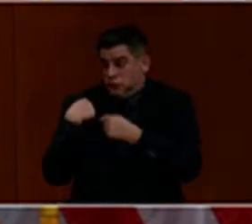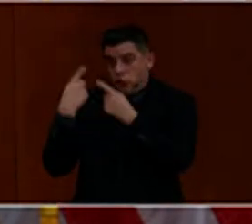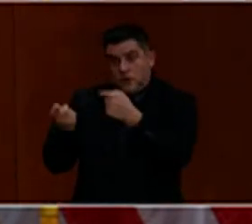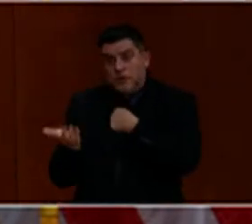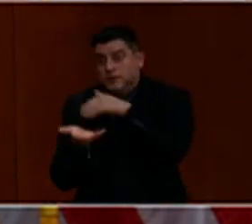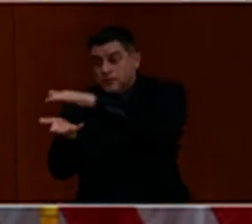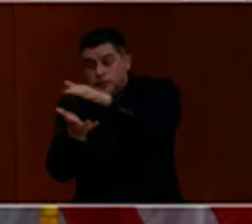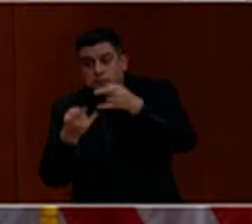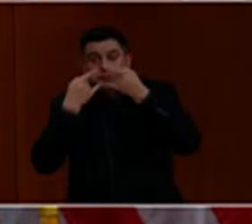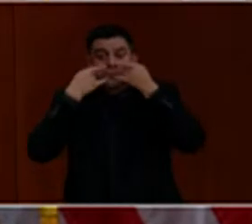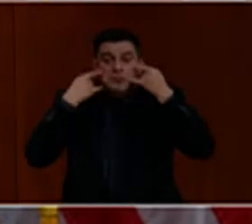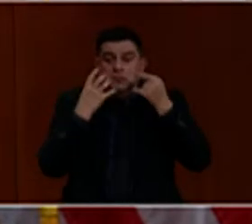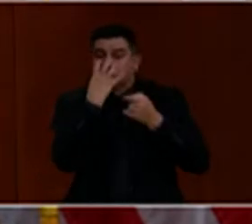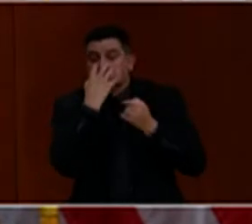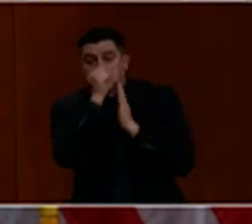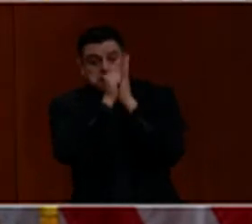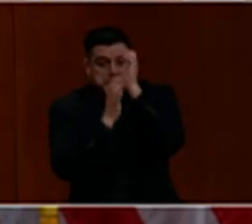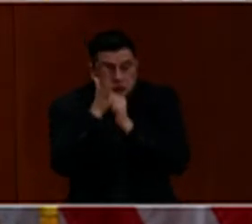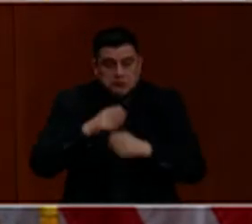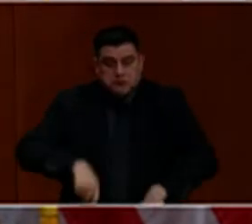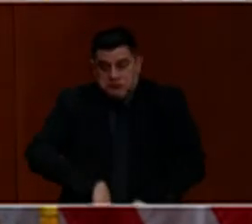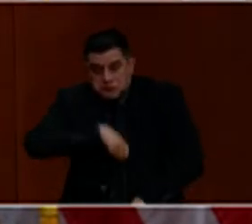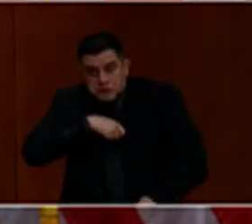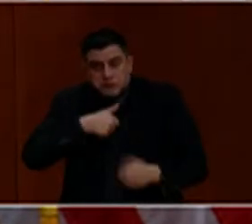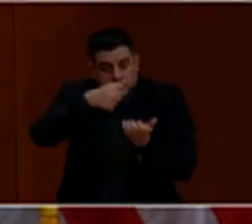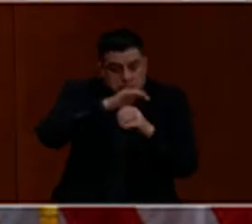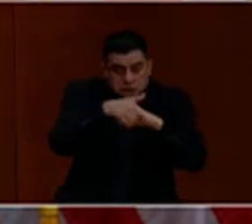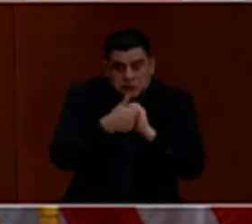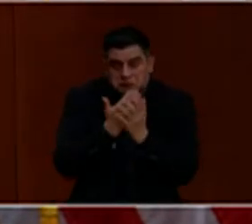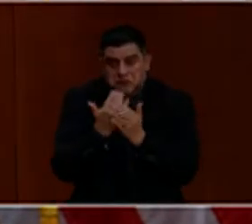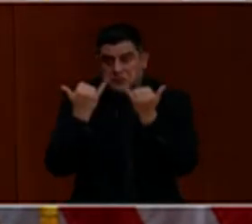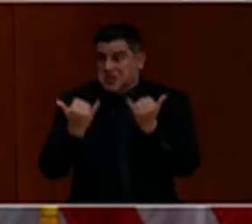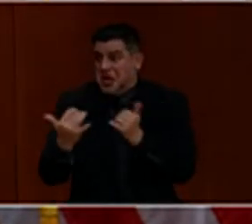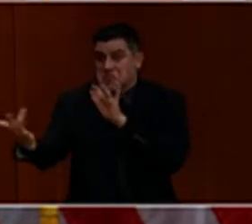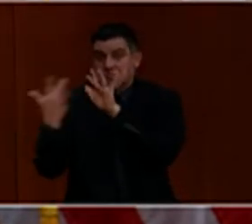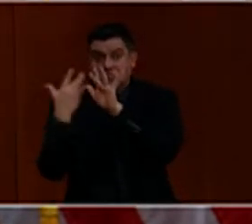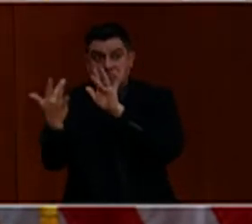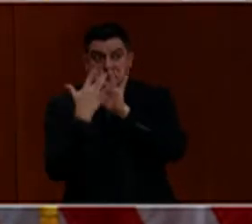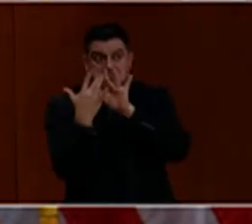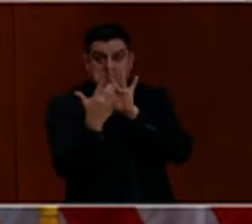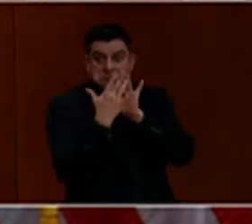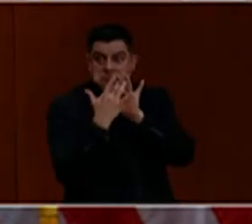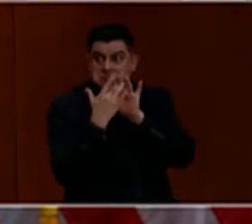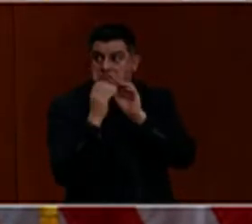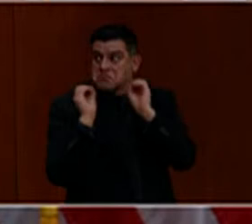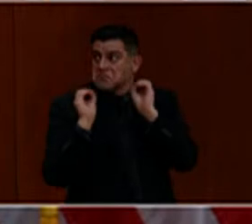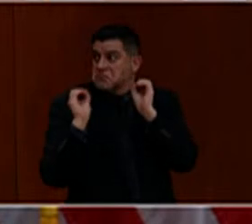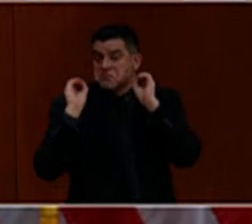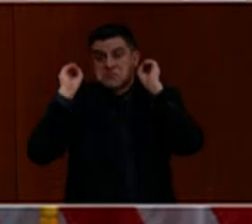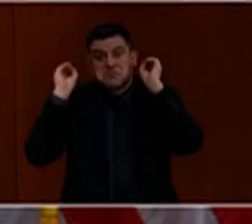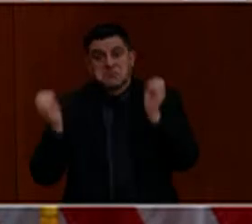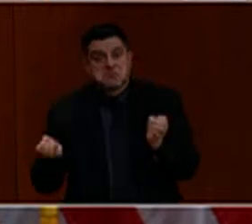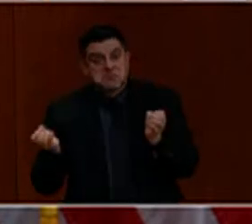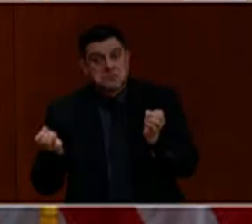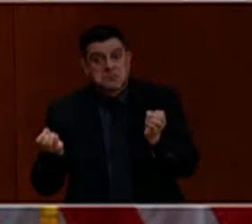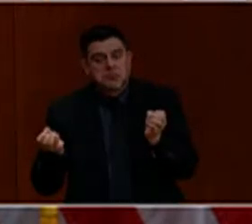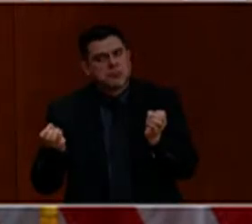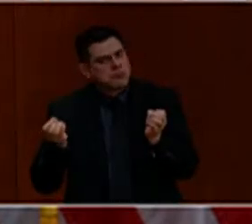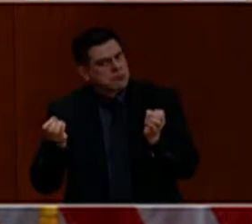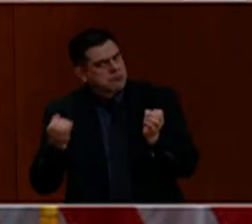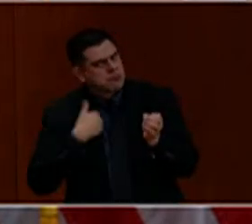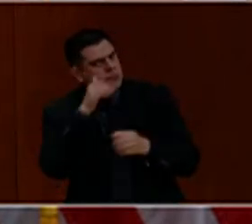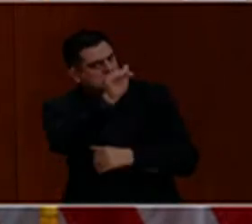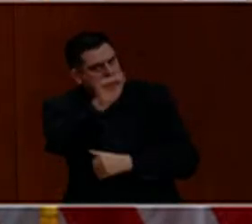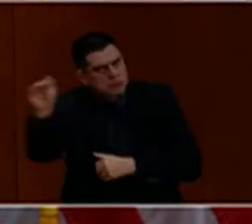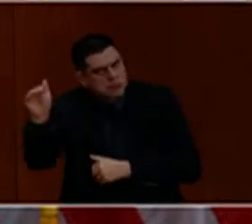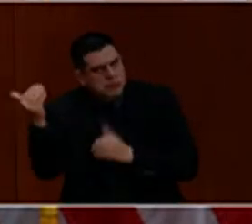when the workers are doing that it does mitigate and does make a difference. And so I asked them, survey them again If we need to send more